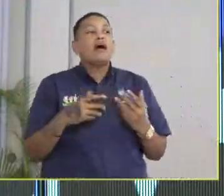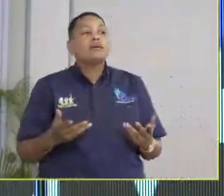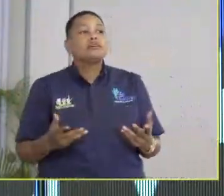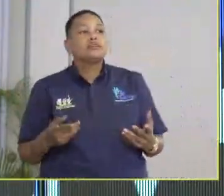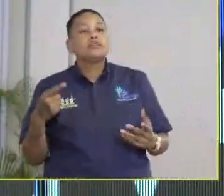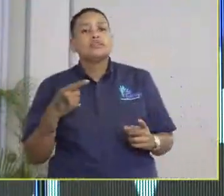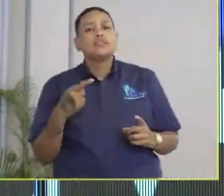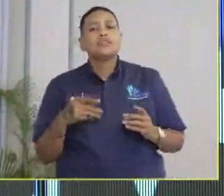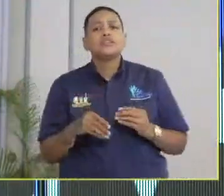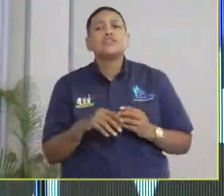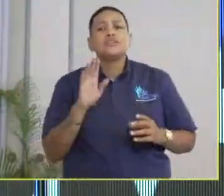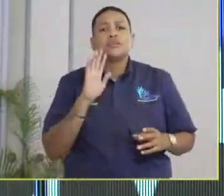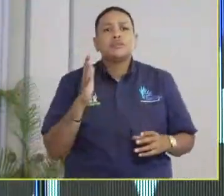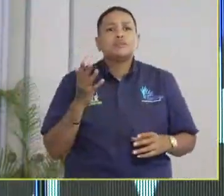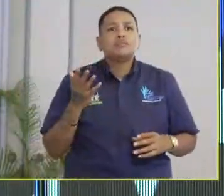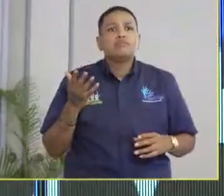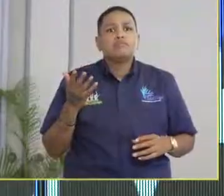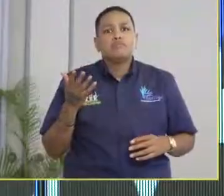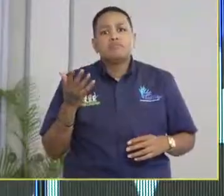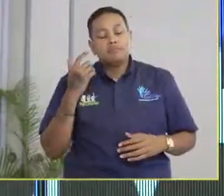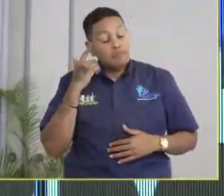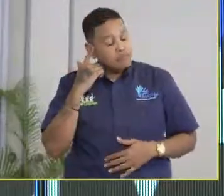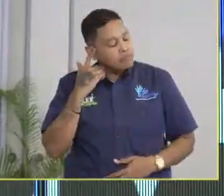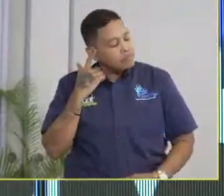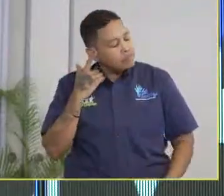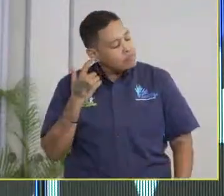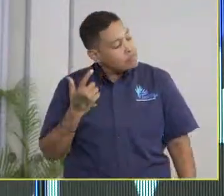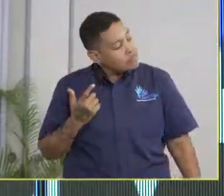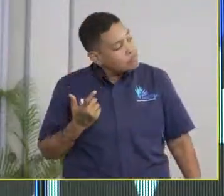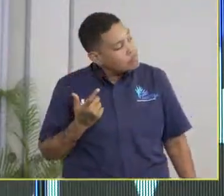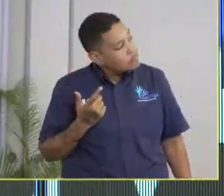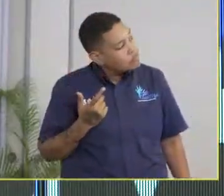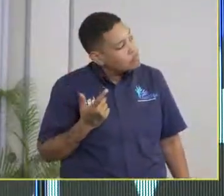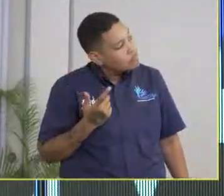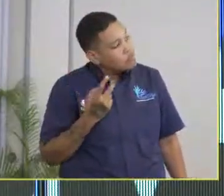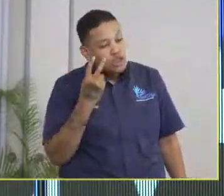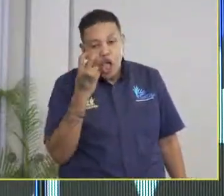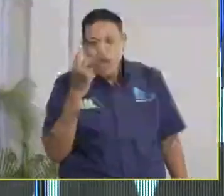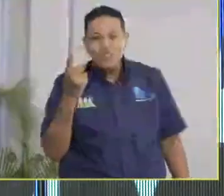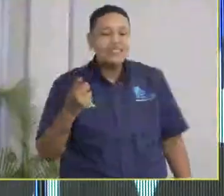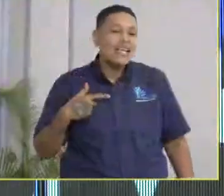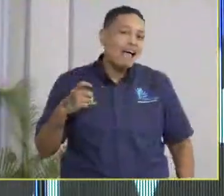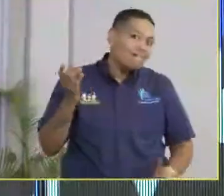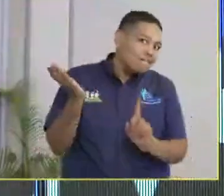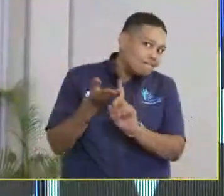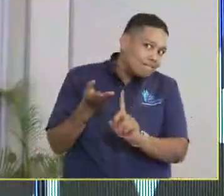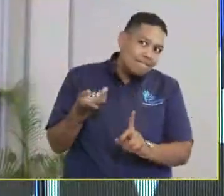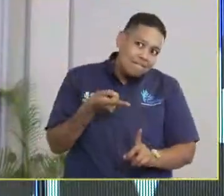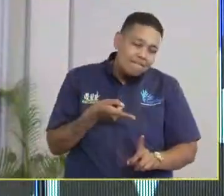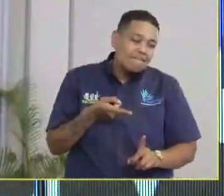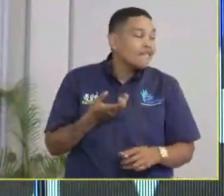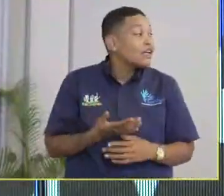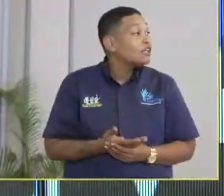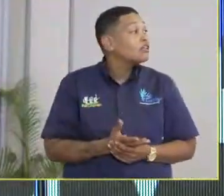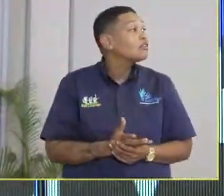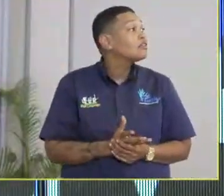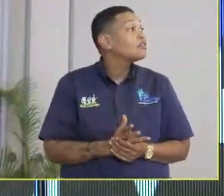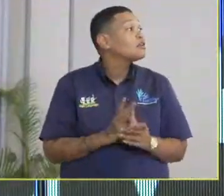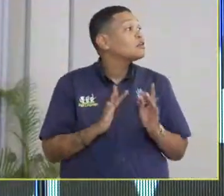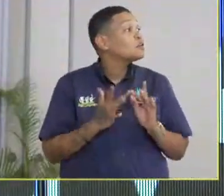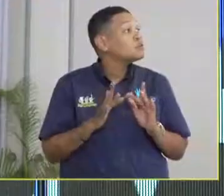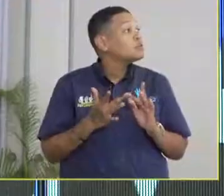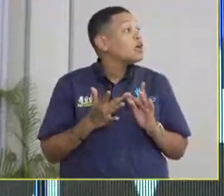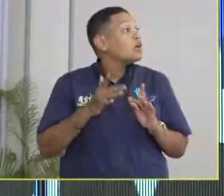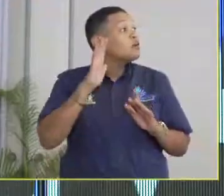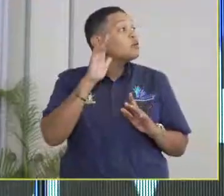she was very doubtful. We had to convince her that the website